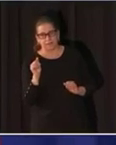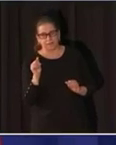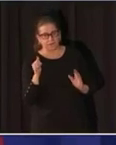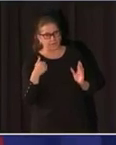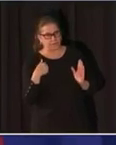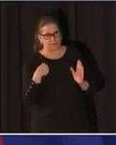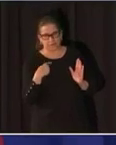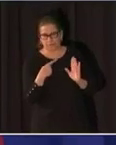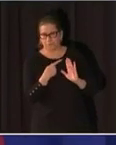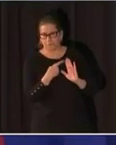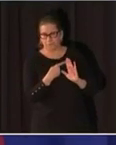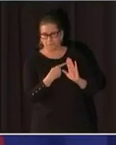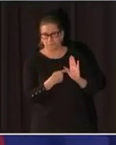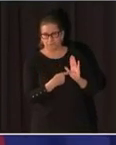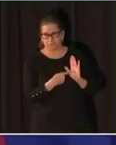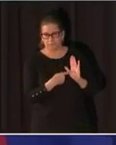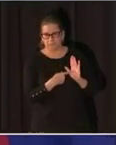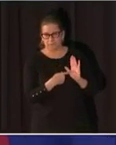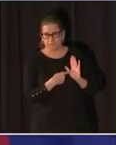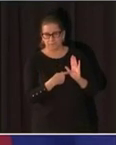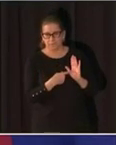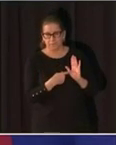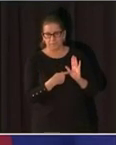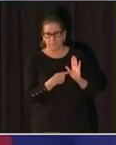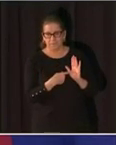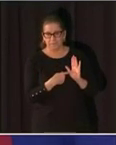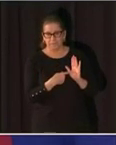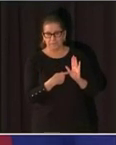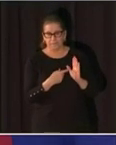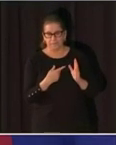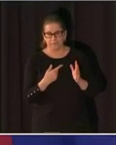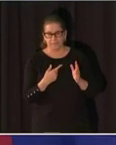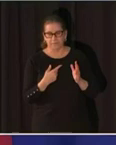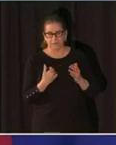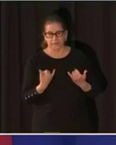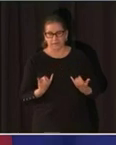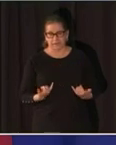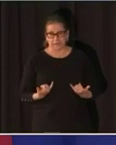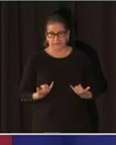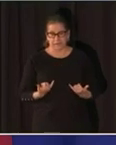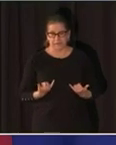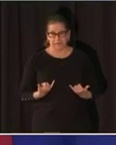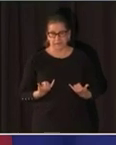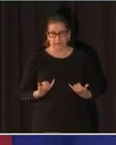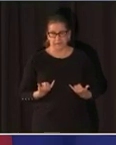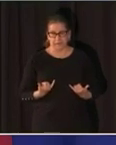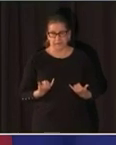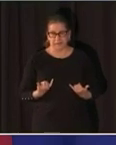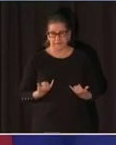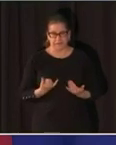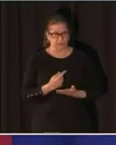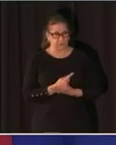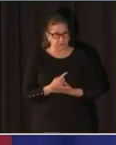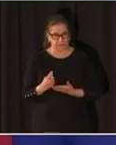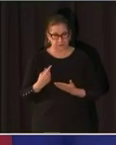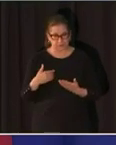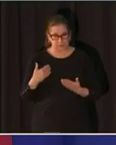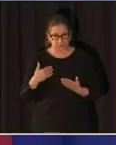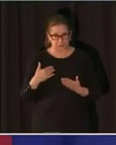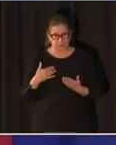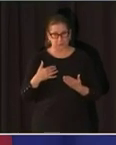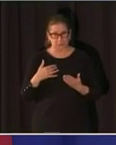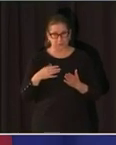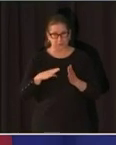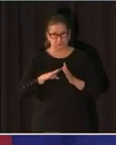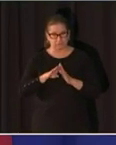earlier. At what week are we looking at to see if we are flattening the curve and if all these measures that we've been putting in place are paying off? Like, do we